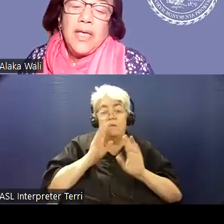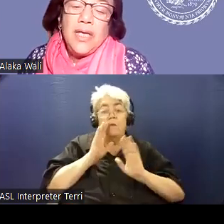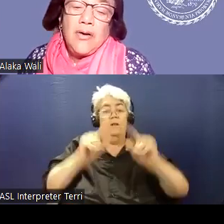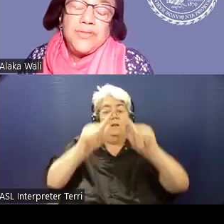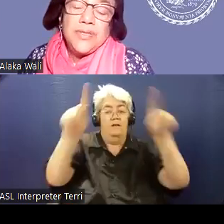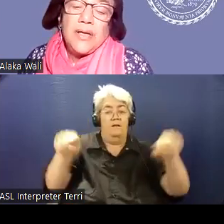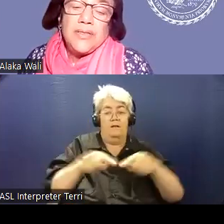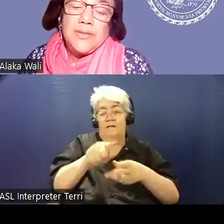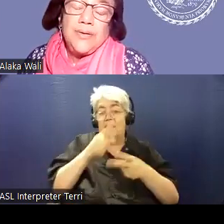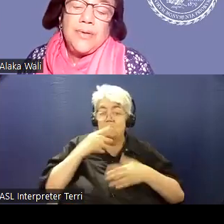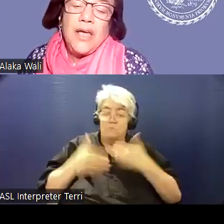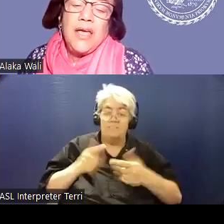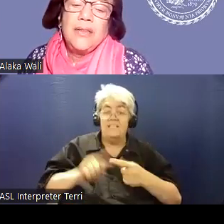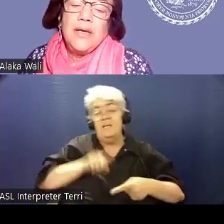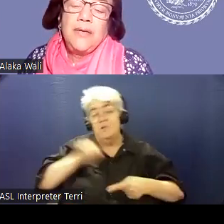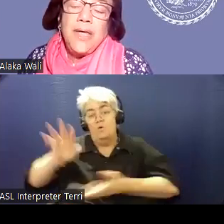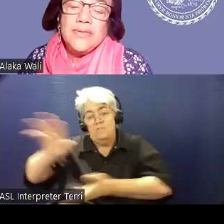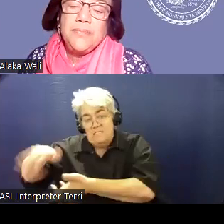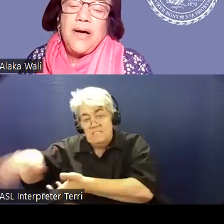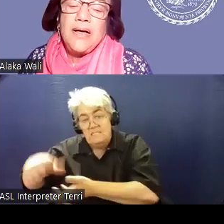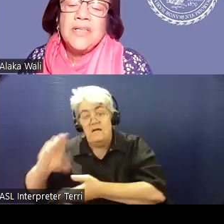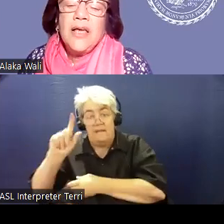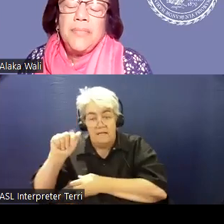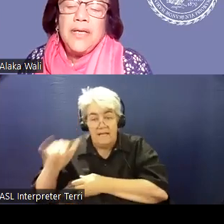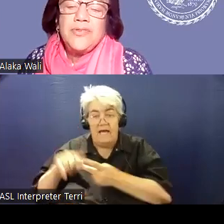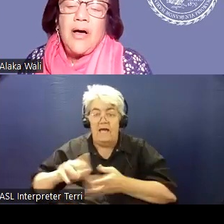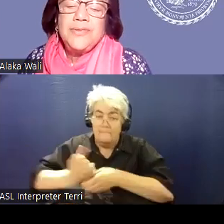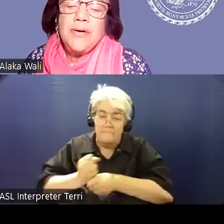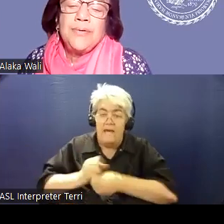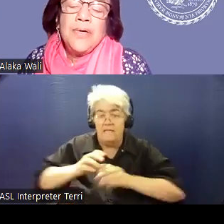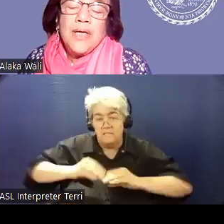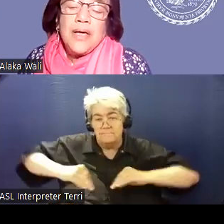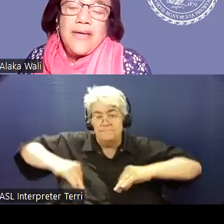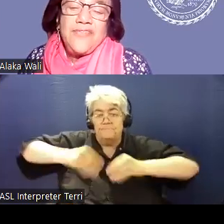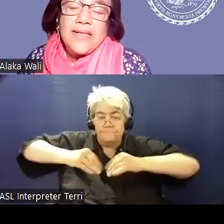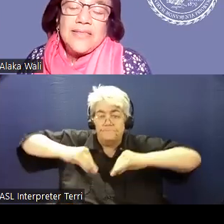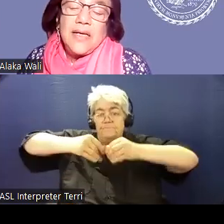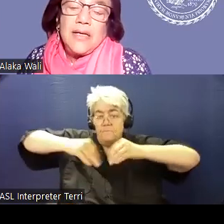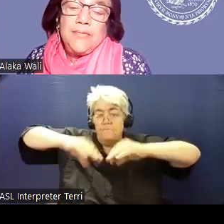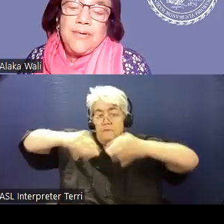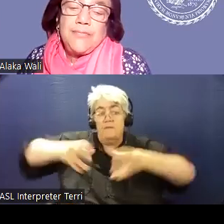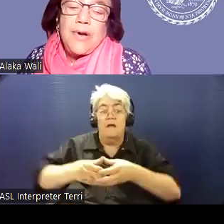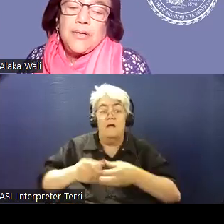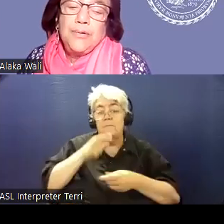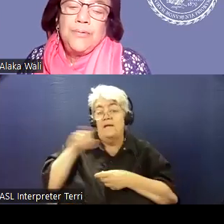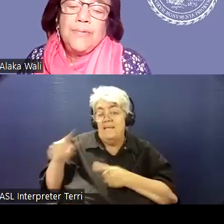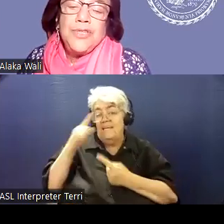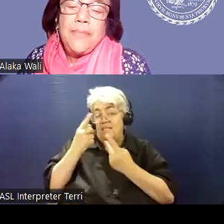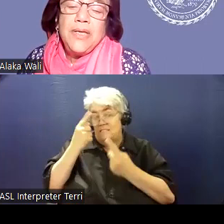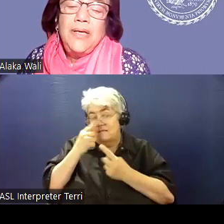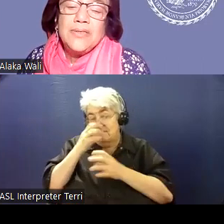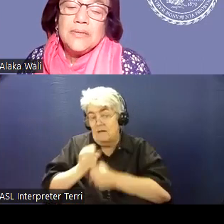of, he goes and gets his own clay and then he makes the pots. But he's also got fascinated with